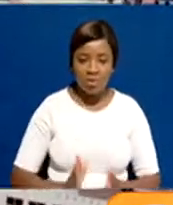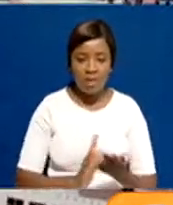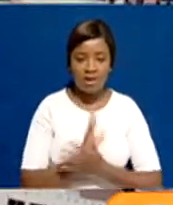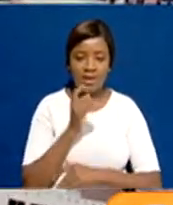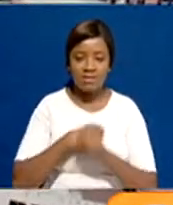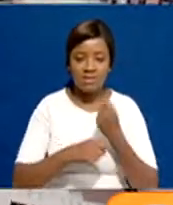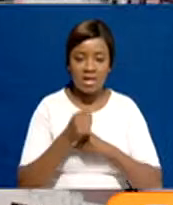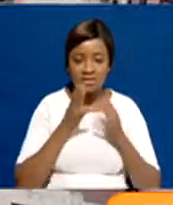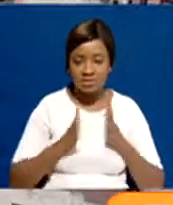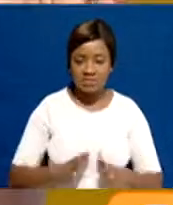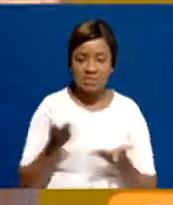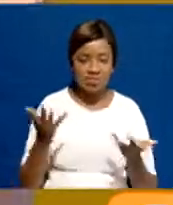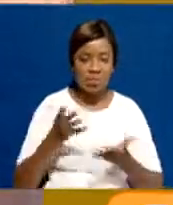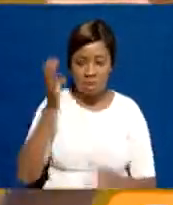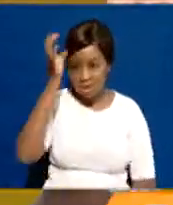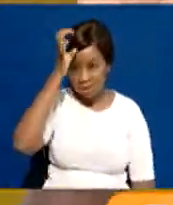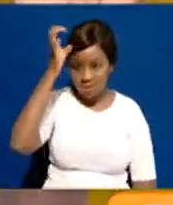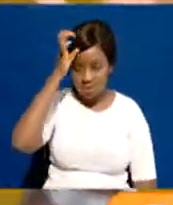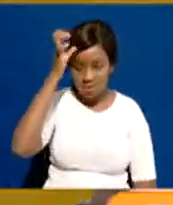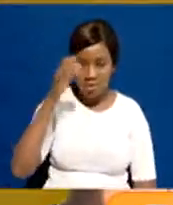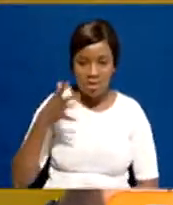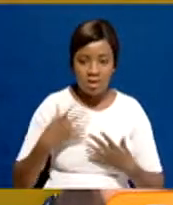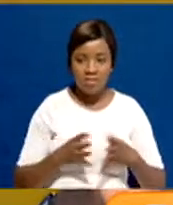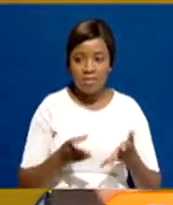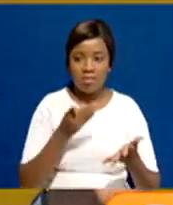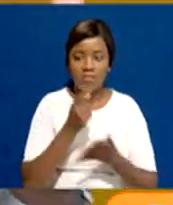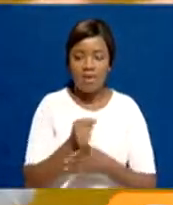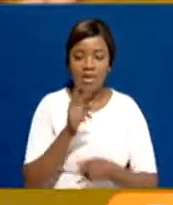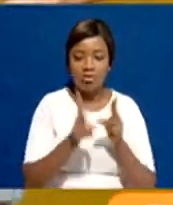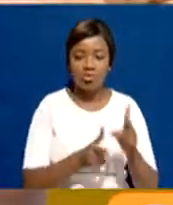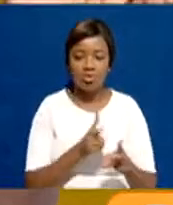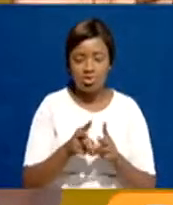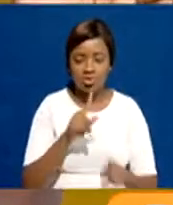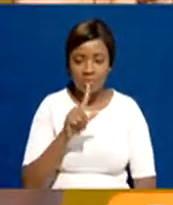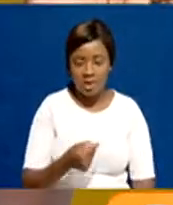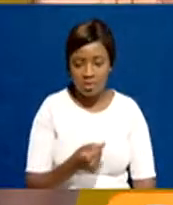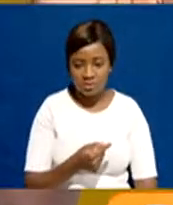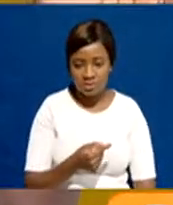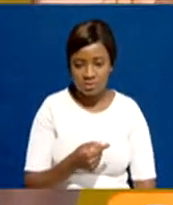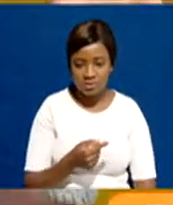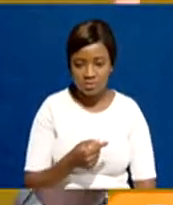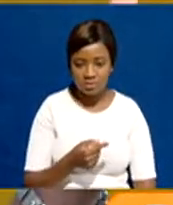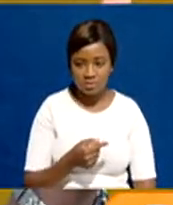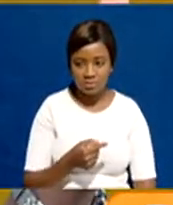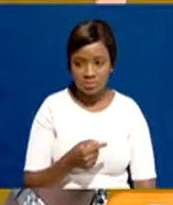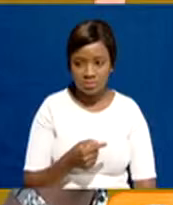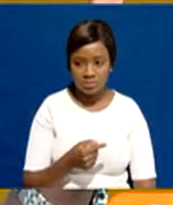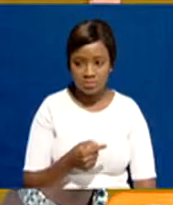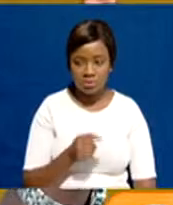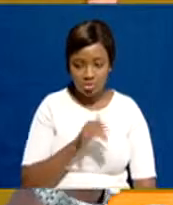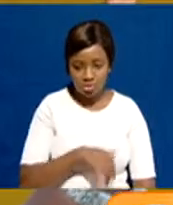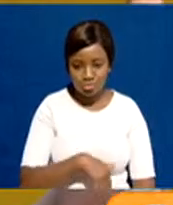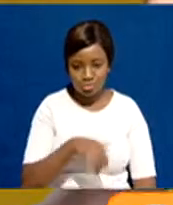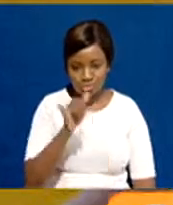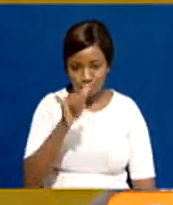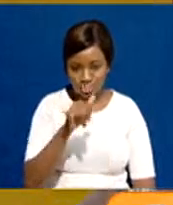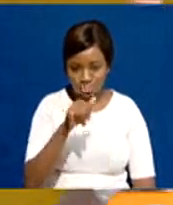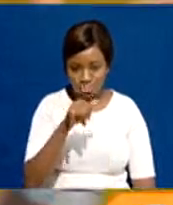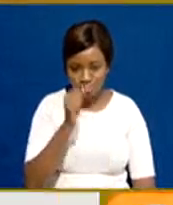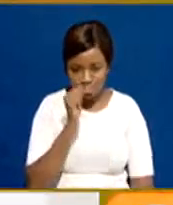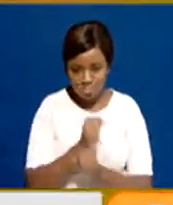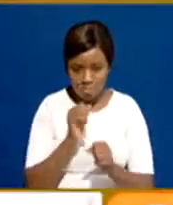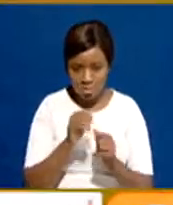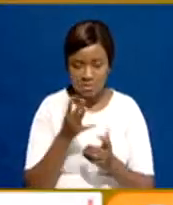activist based in Eldoret. People were paying between 40,000 to be in Qatar for a period of a World Cup. Some were